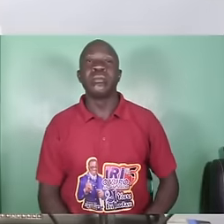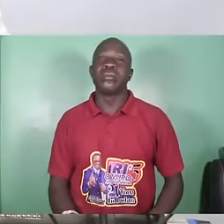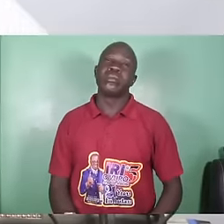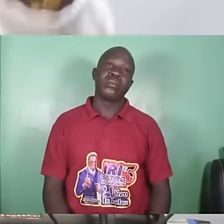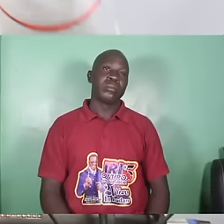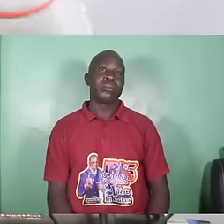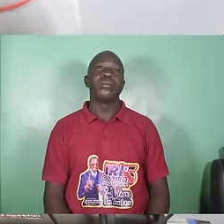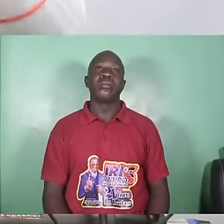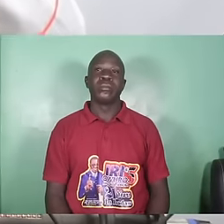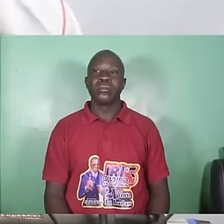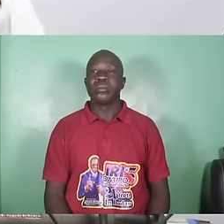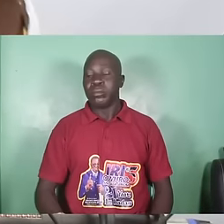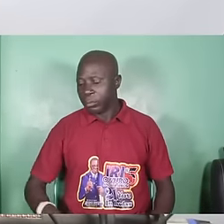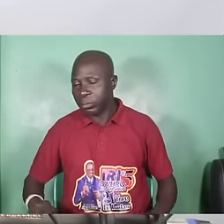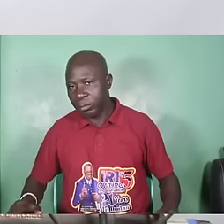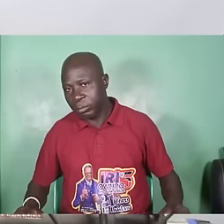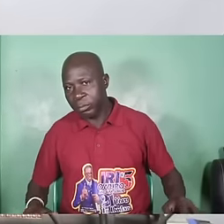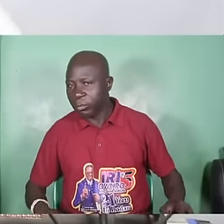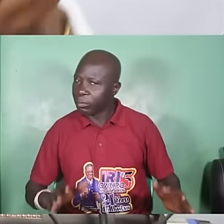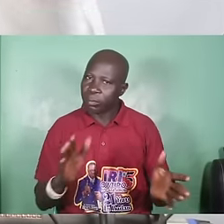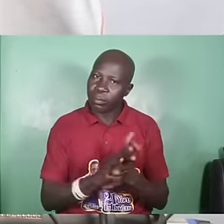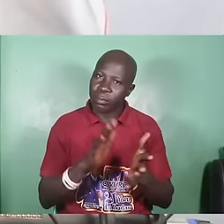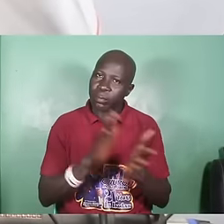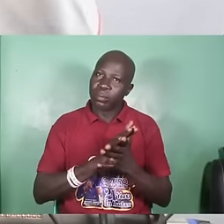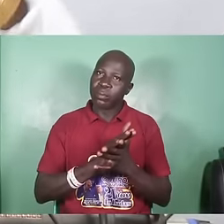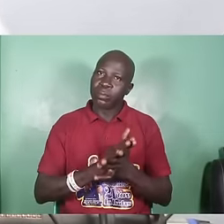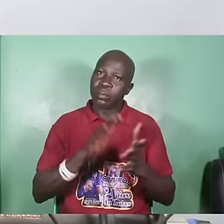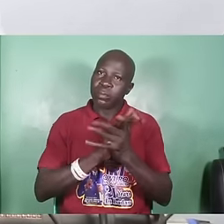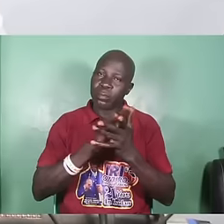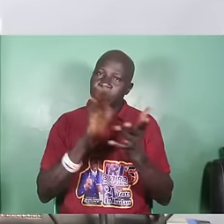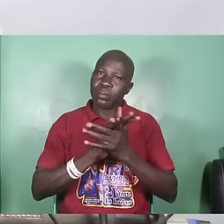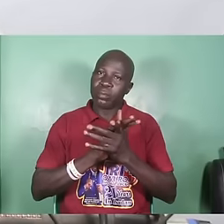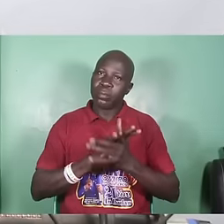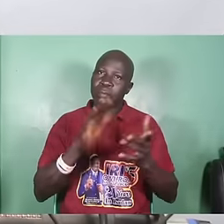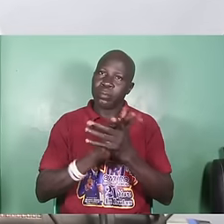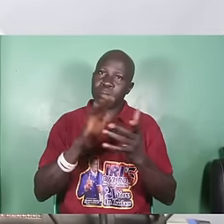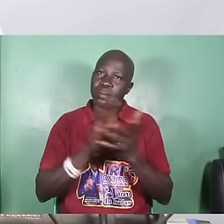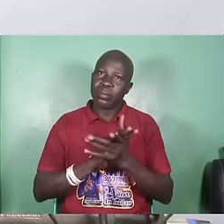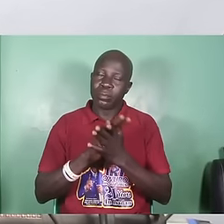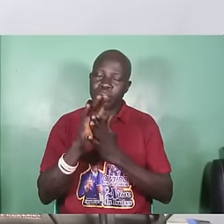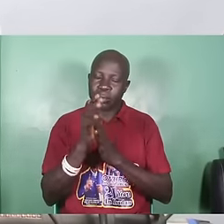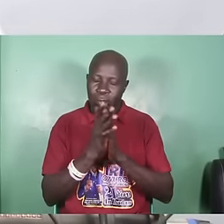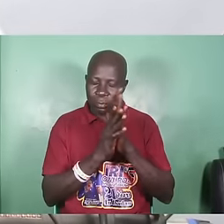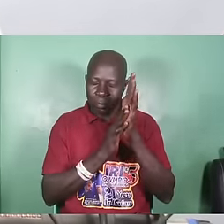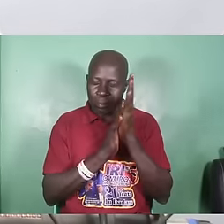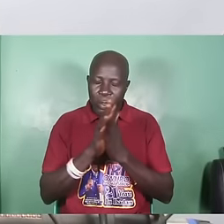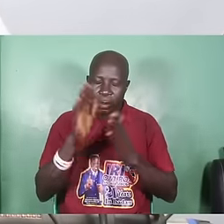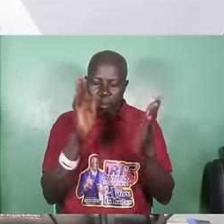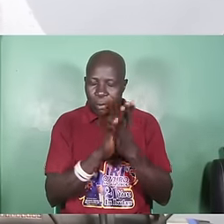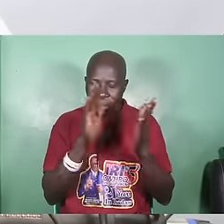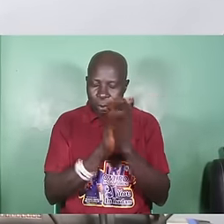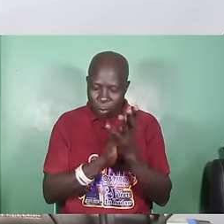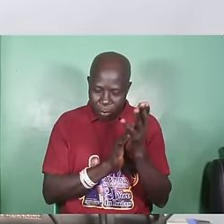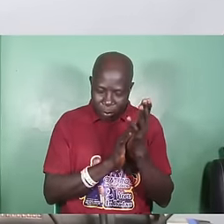ah fowo re kan me owo iya nu re wa re kan mi o gbogbo aye